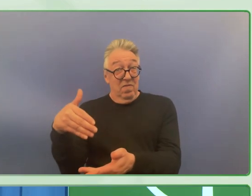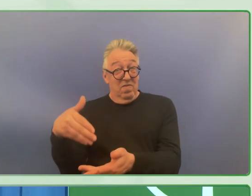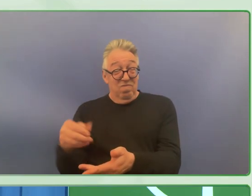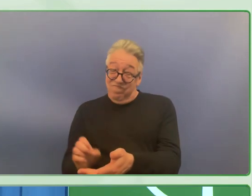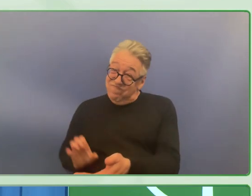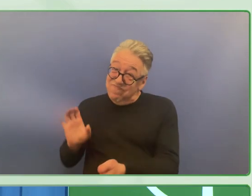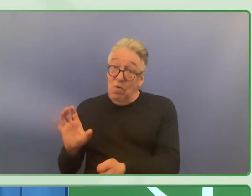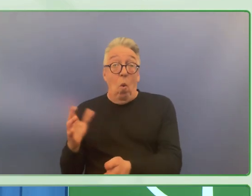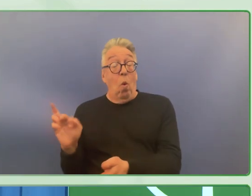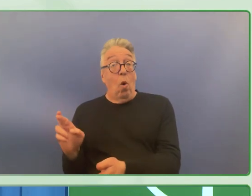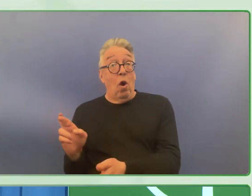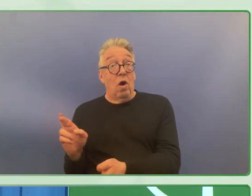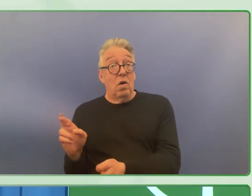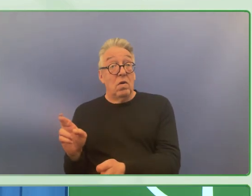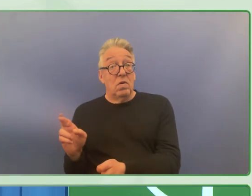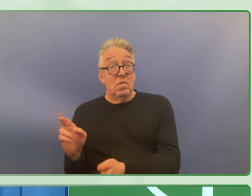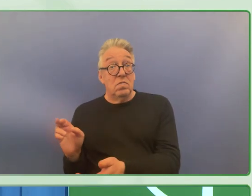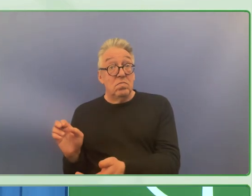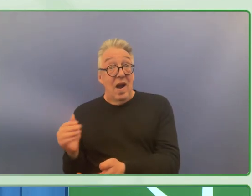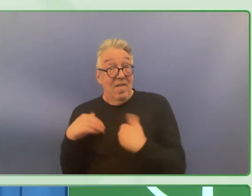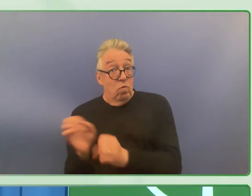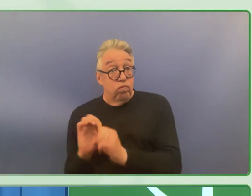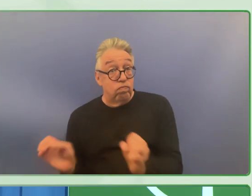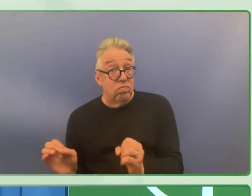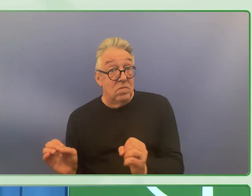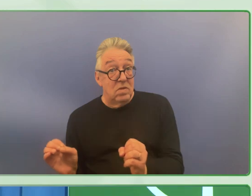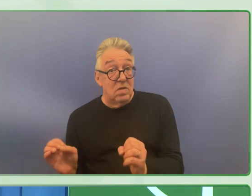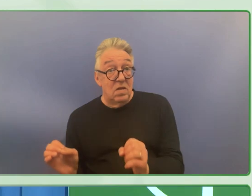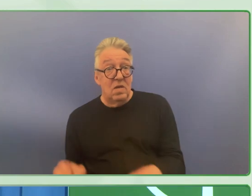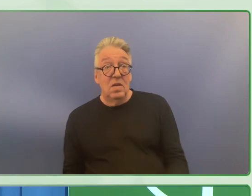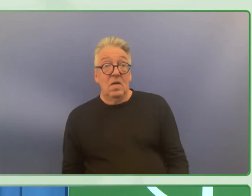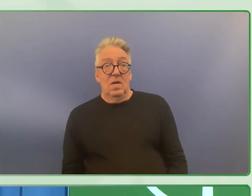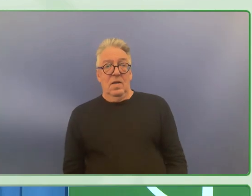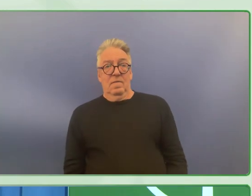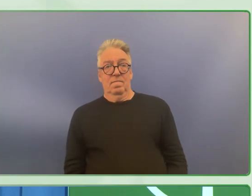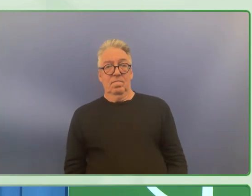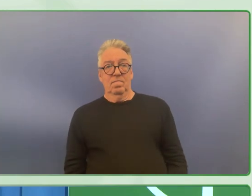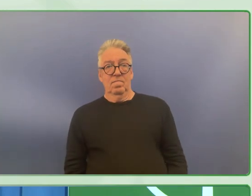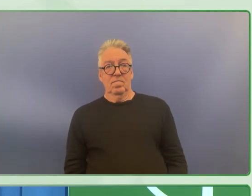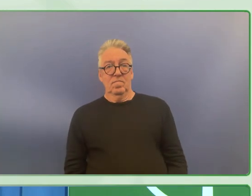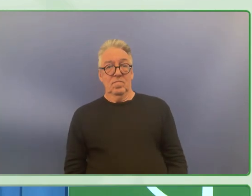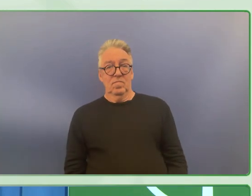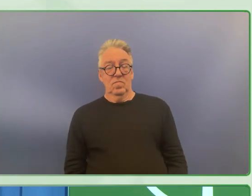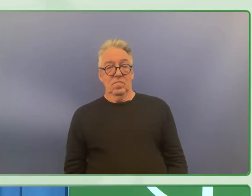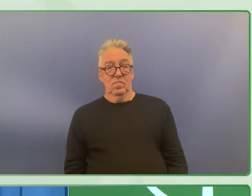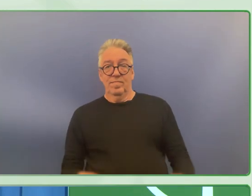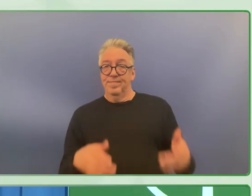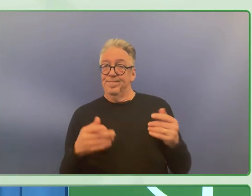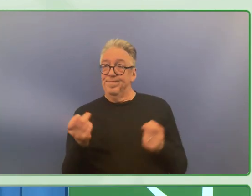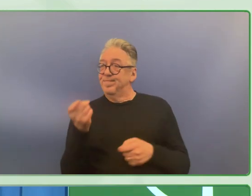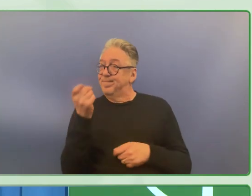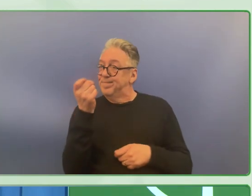Reality can be different. Breaking out of these traps of scarcity and